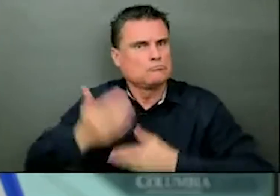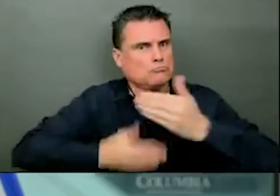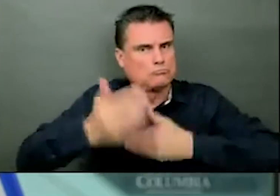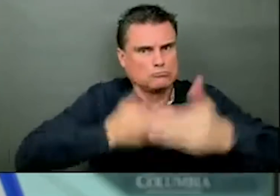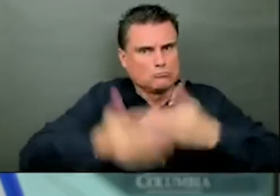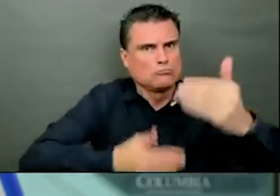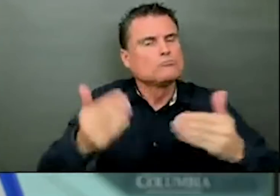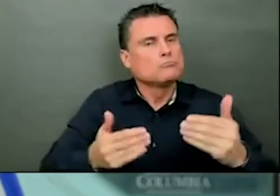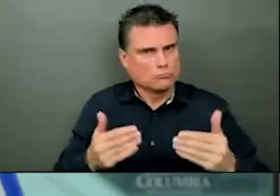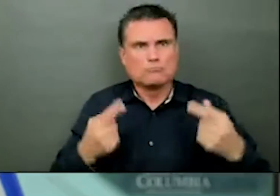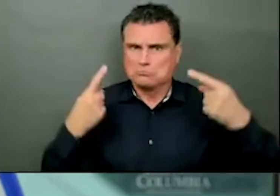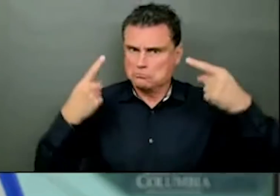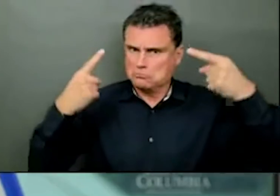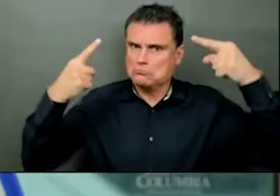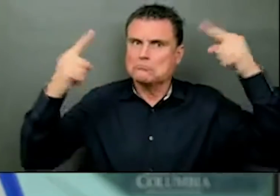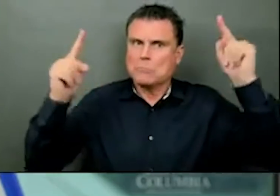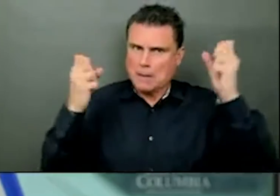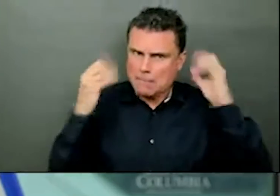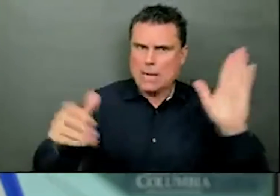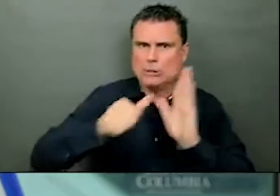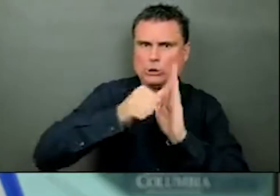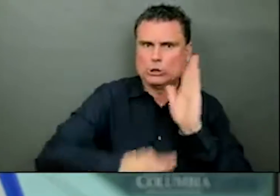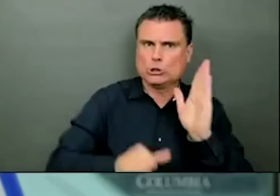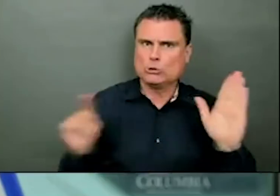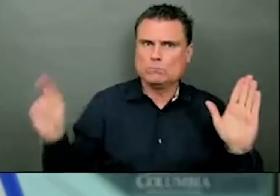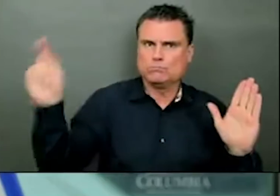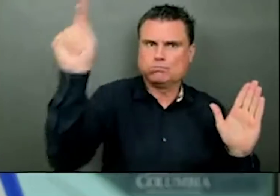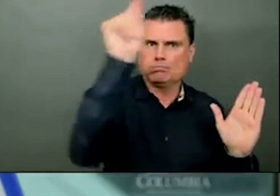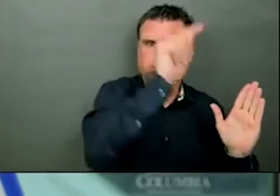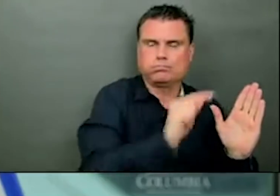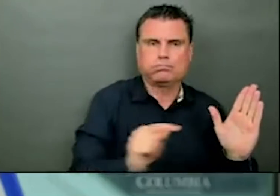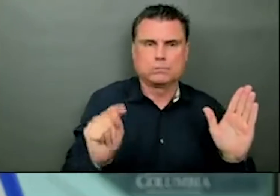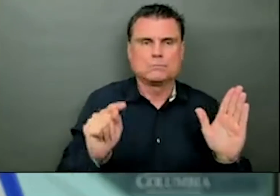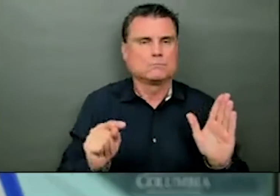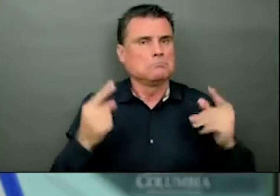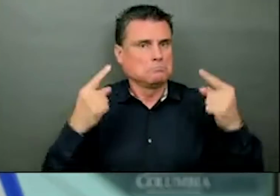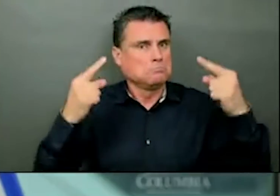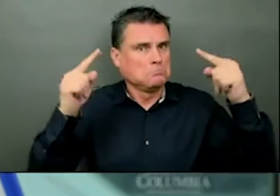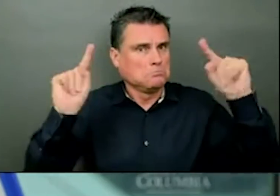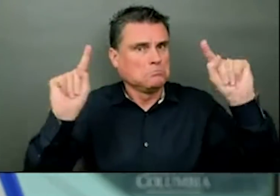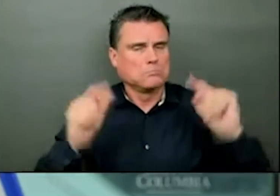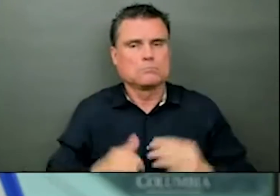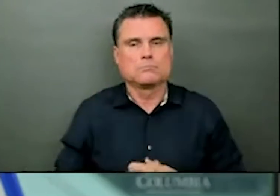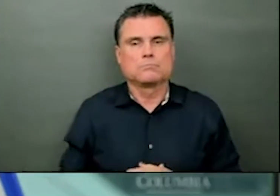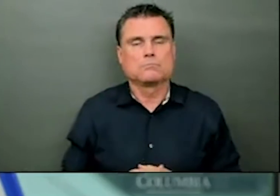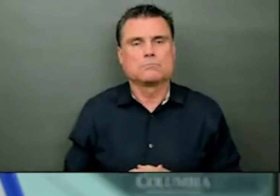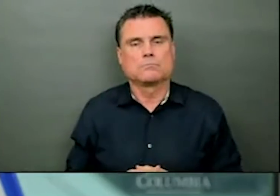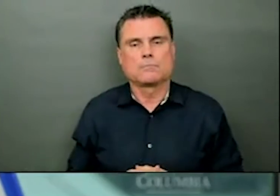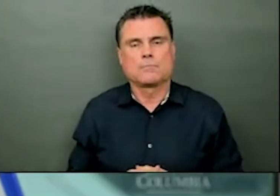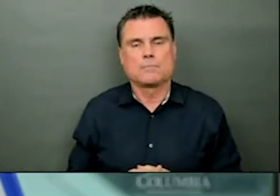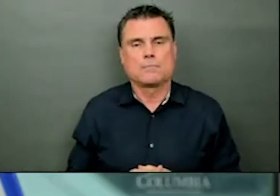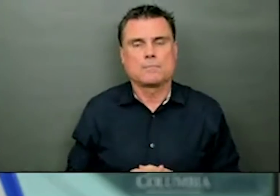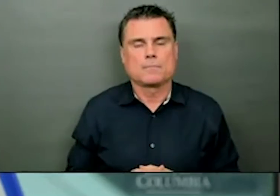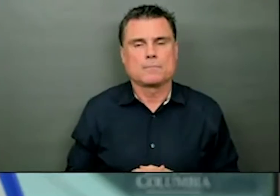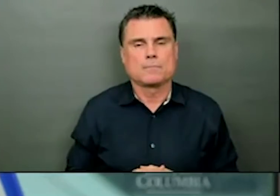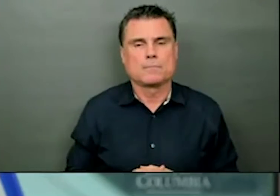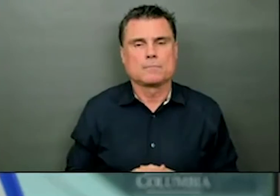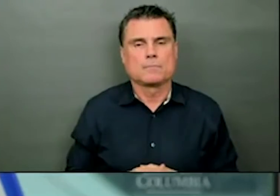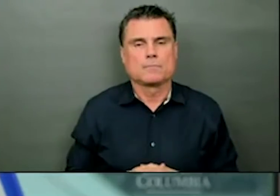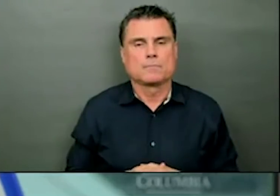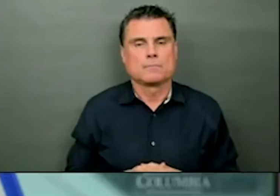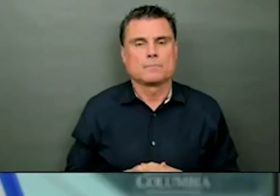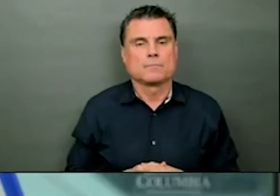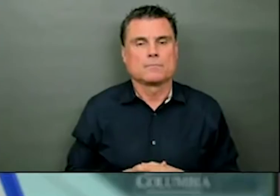50,641 on Vancouver Island, 9,820 in the Provincial Health Services Authority. Weekly totals